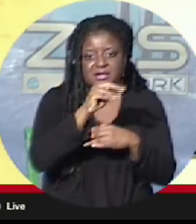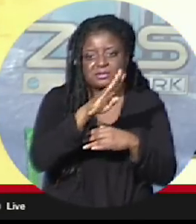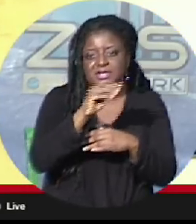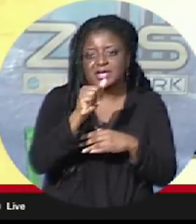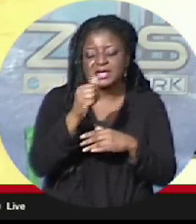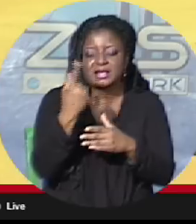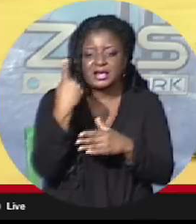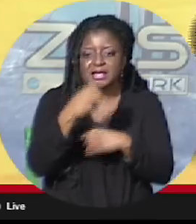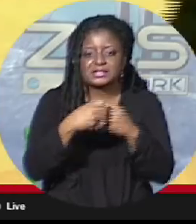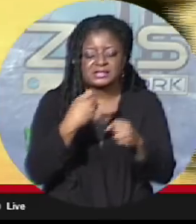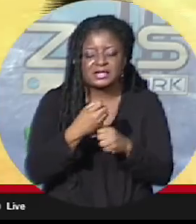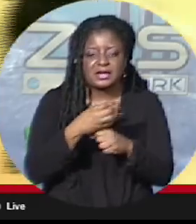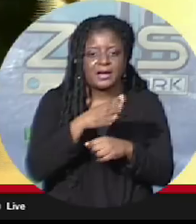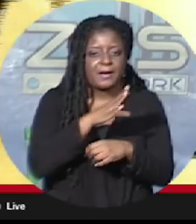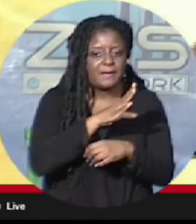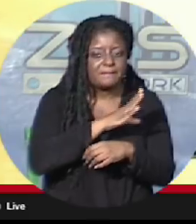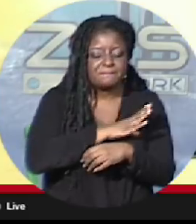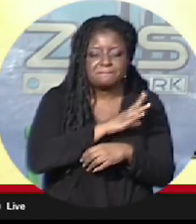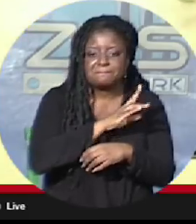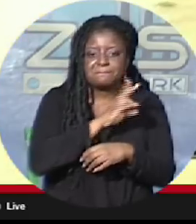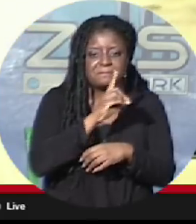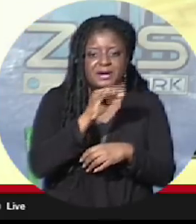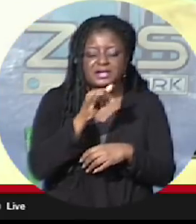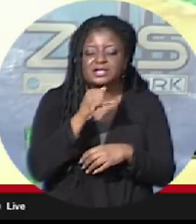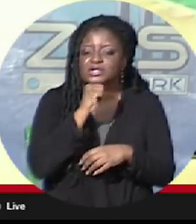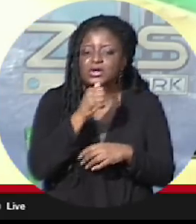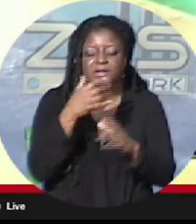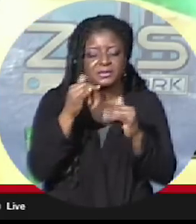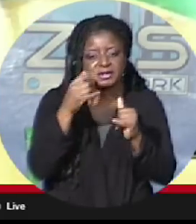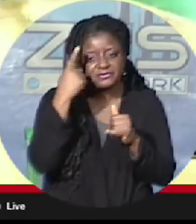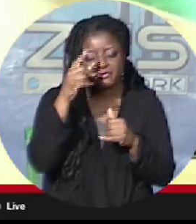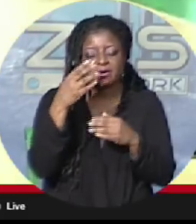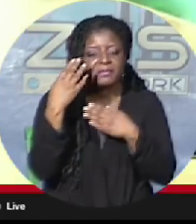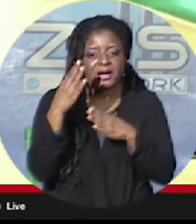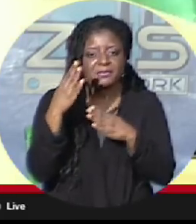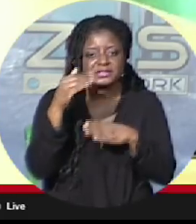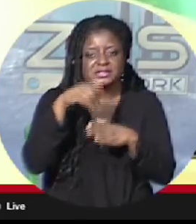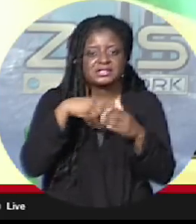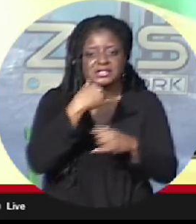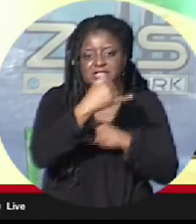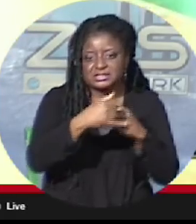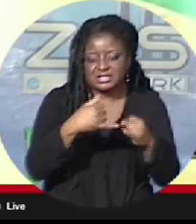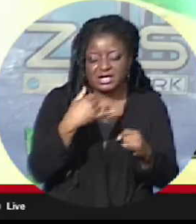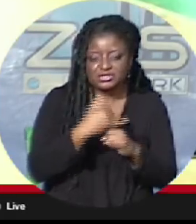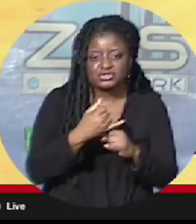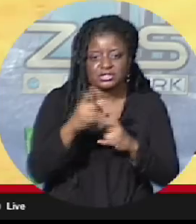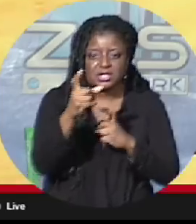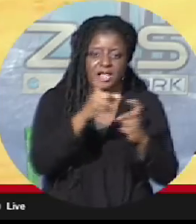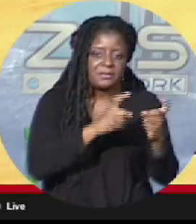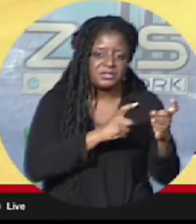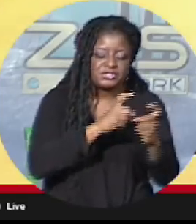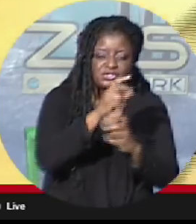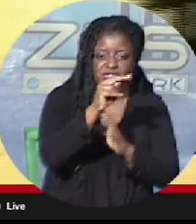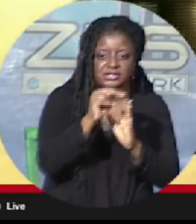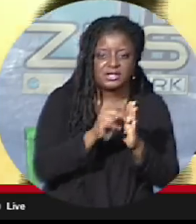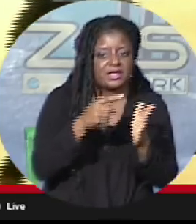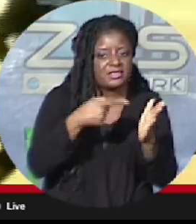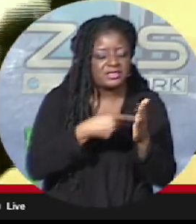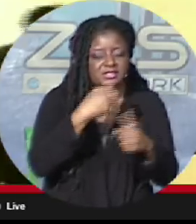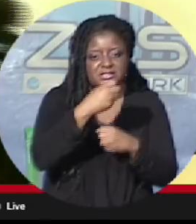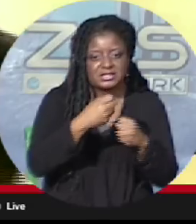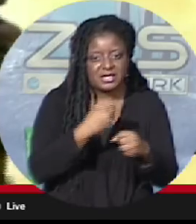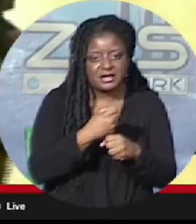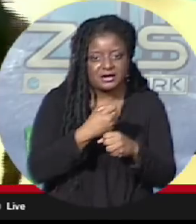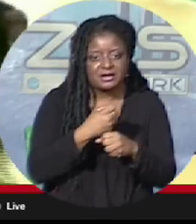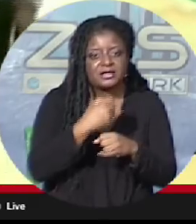available to the Bahamas for international competition. This year, though, the Bahamas Basketball Federation hopes Buddy and a few others will be added